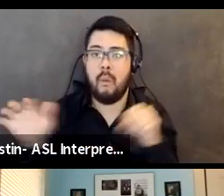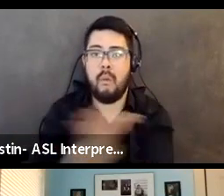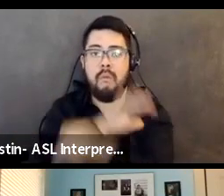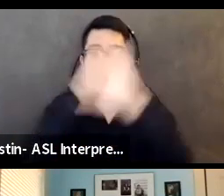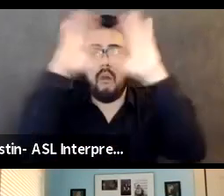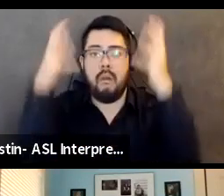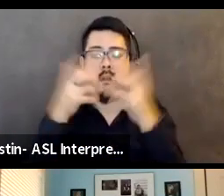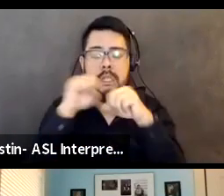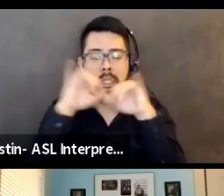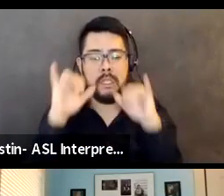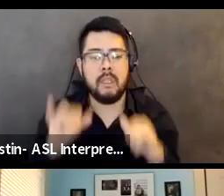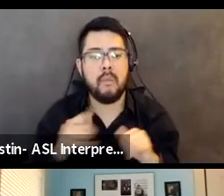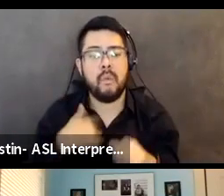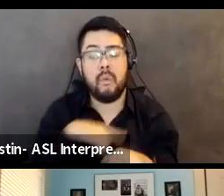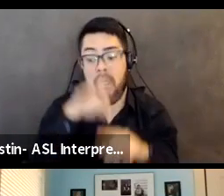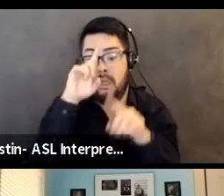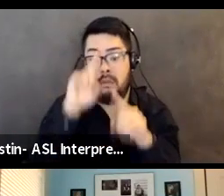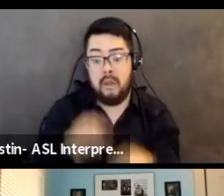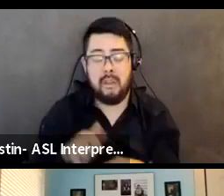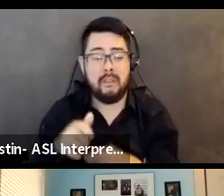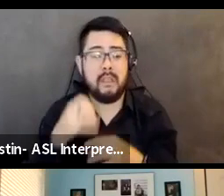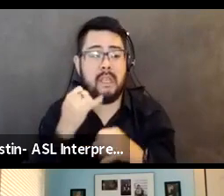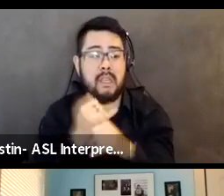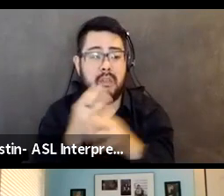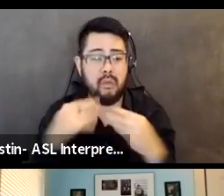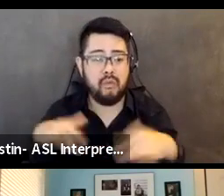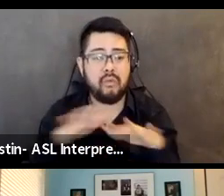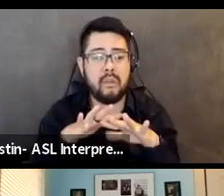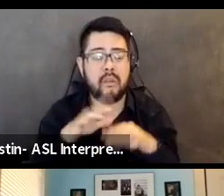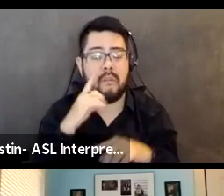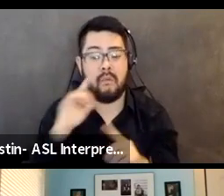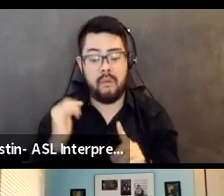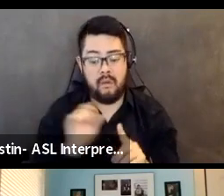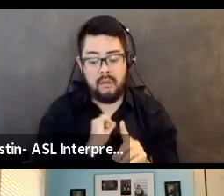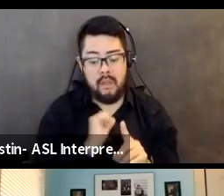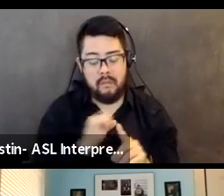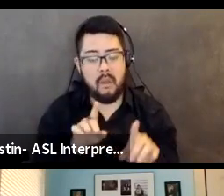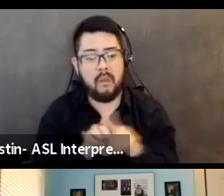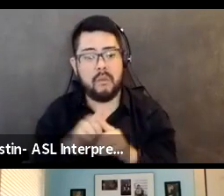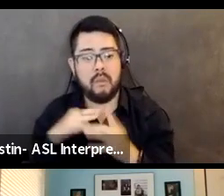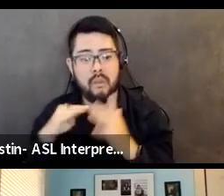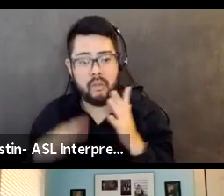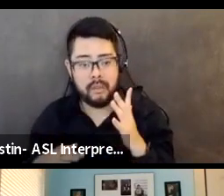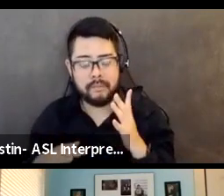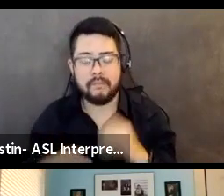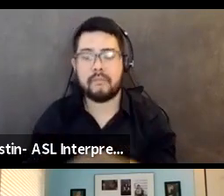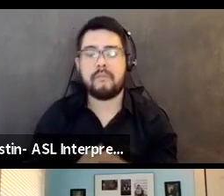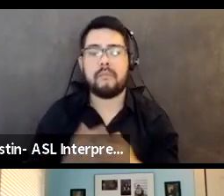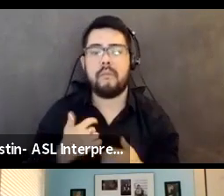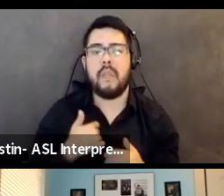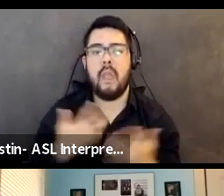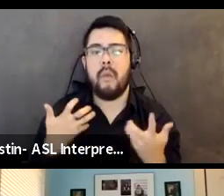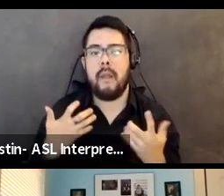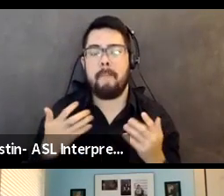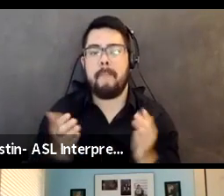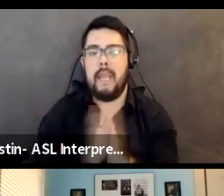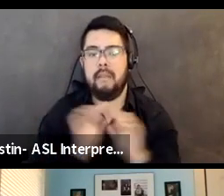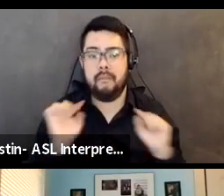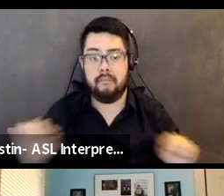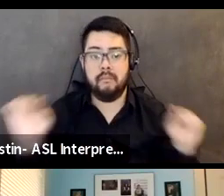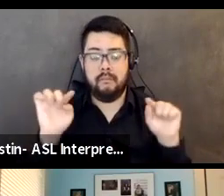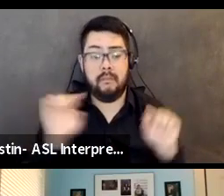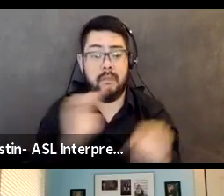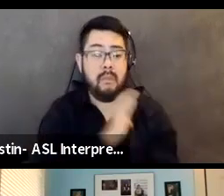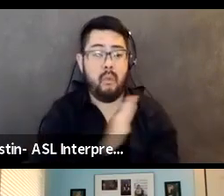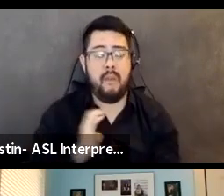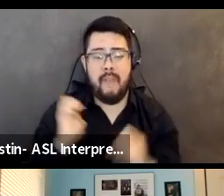we agree to have this institution and the members of this institution with our children so i ask this body the board of education what